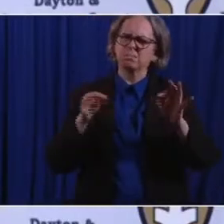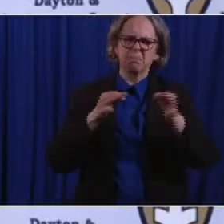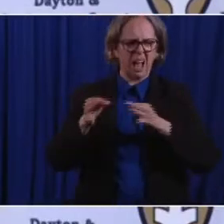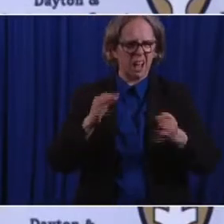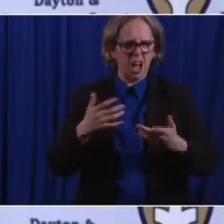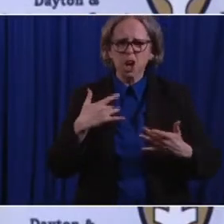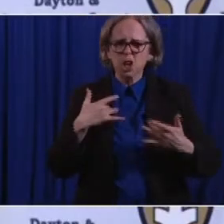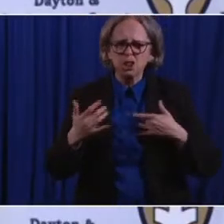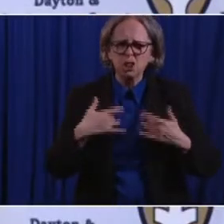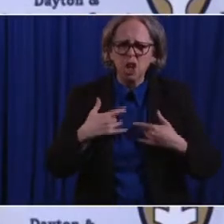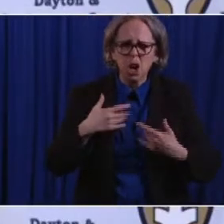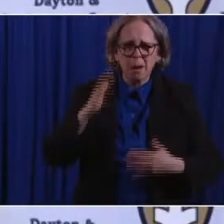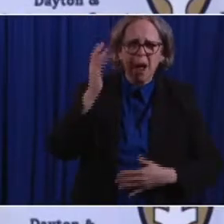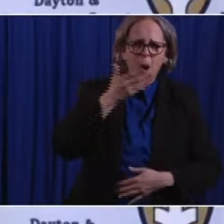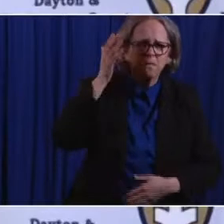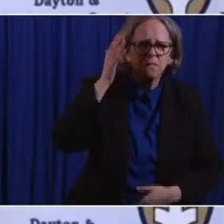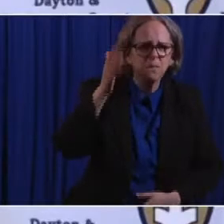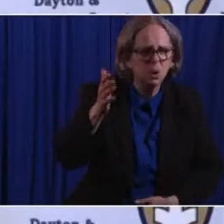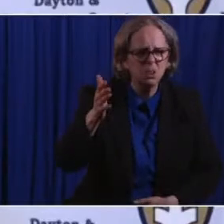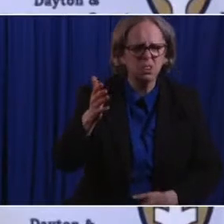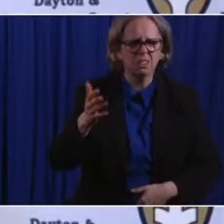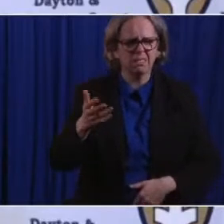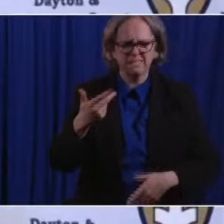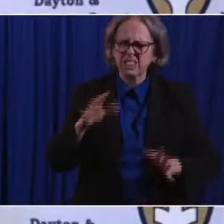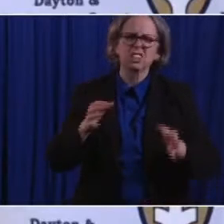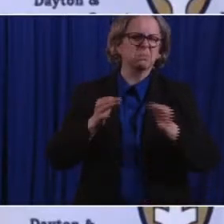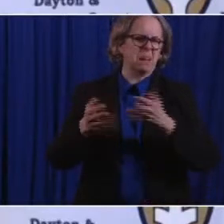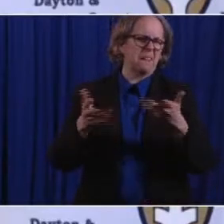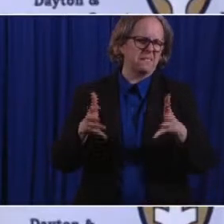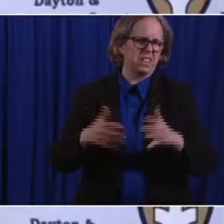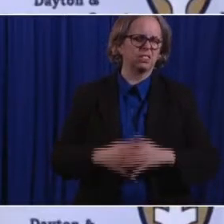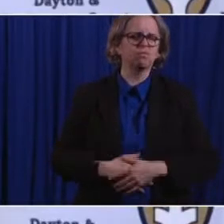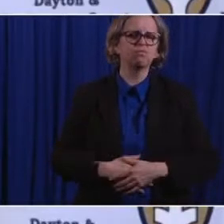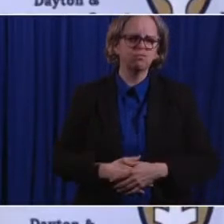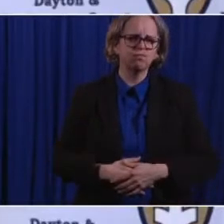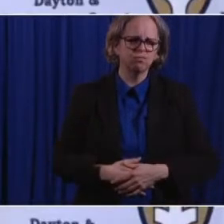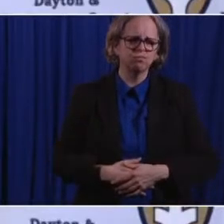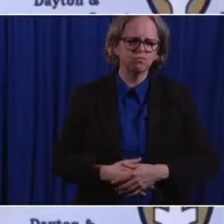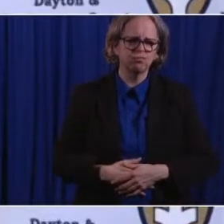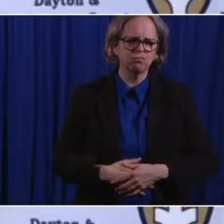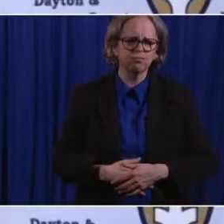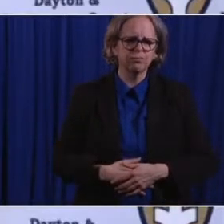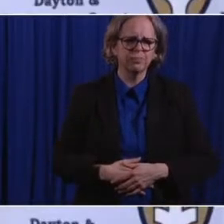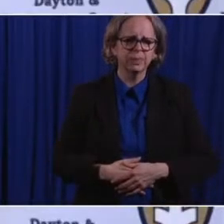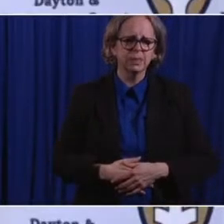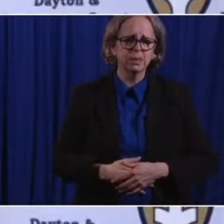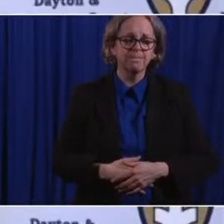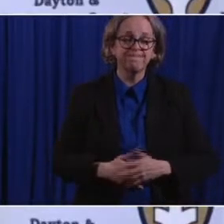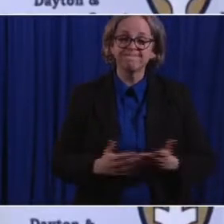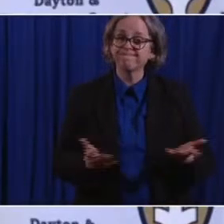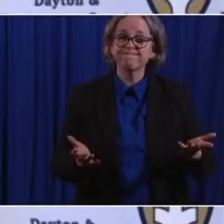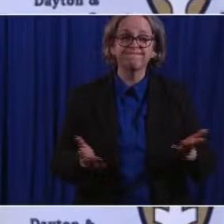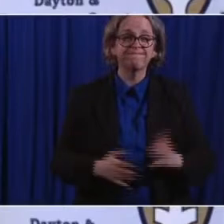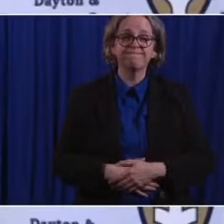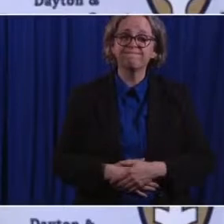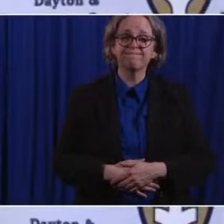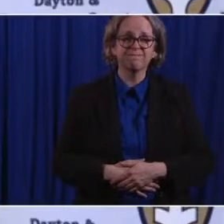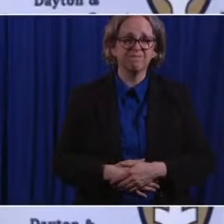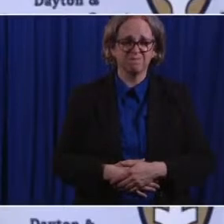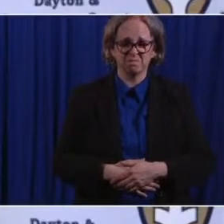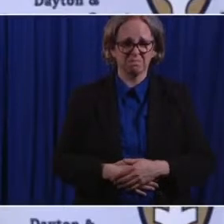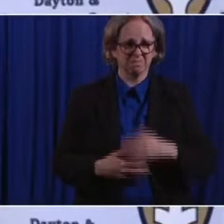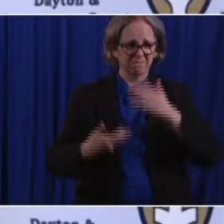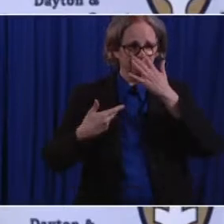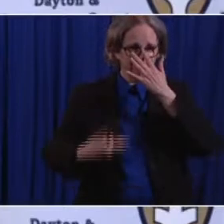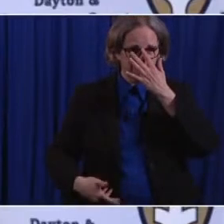long-term future, what will happen in the future, even beyond when I'm governor, some